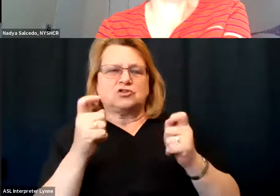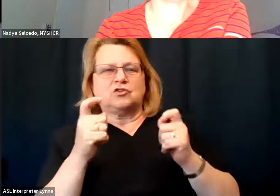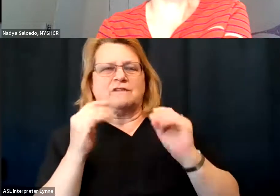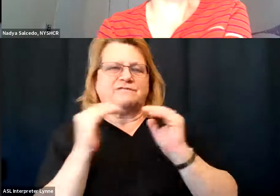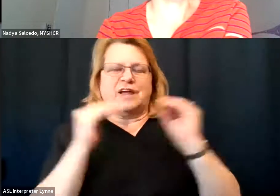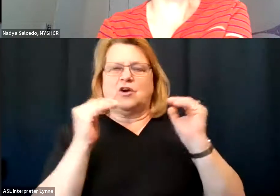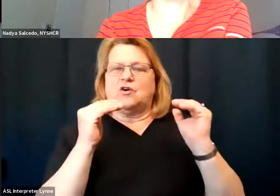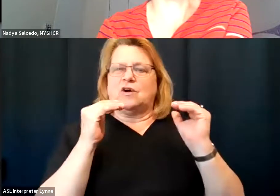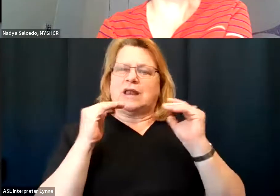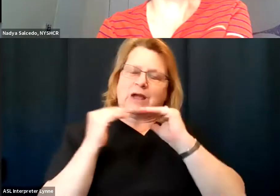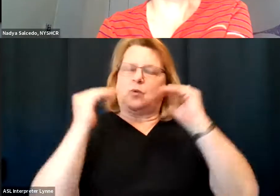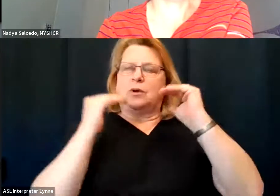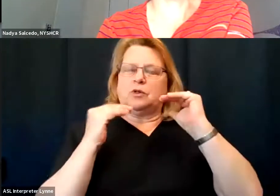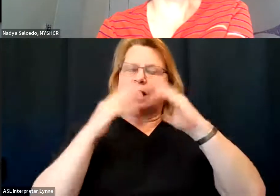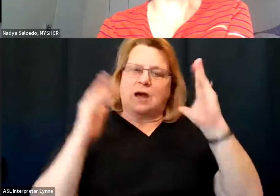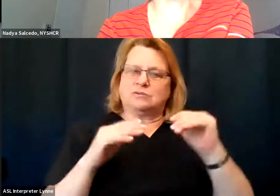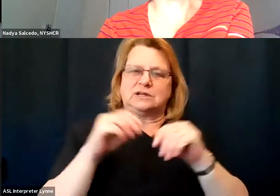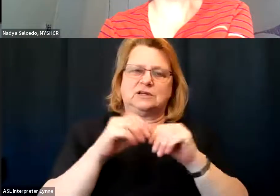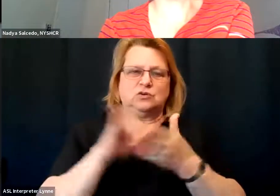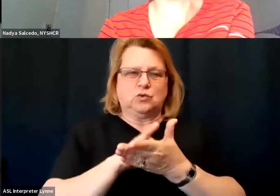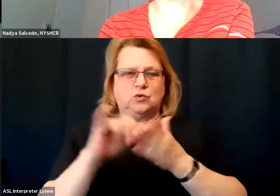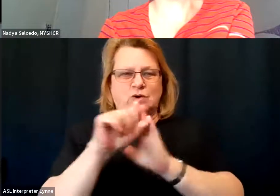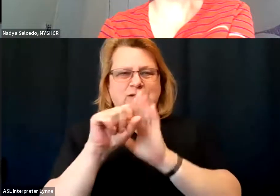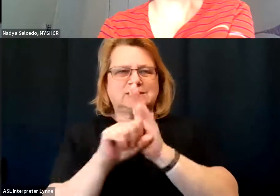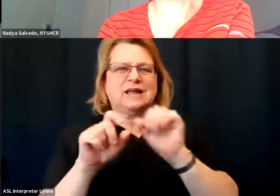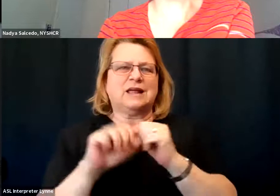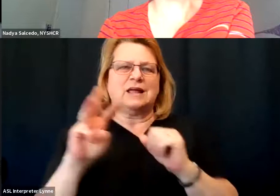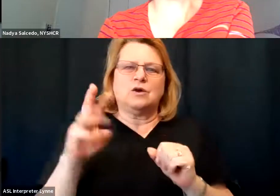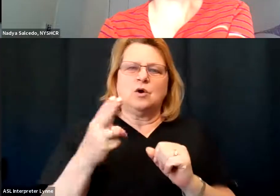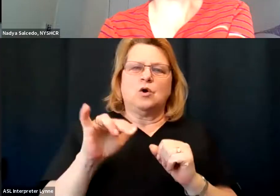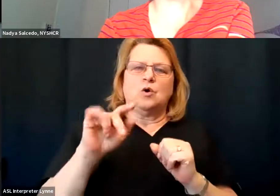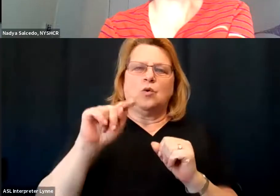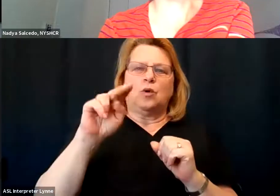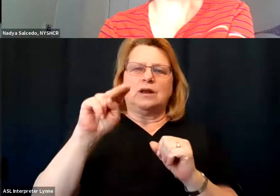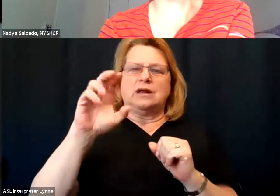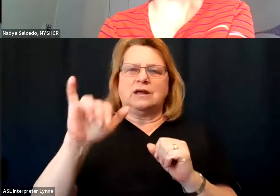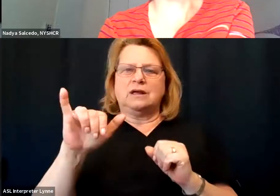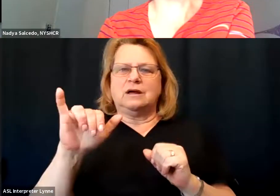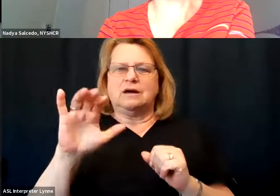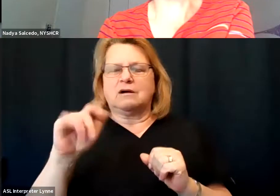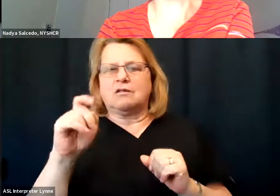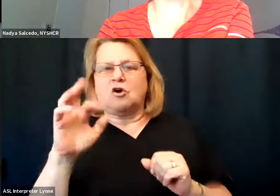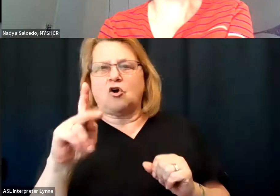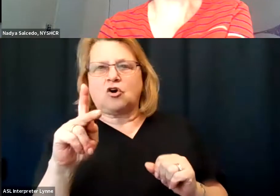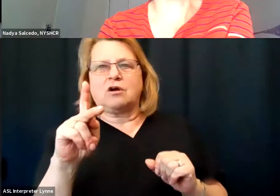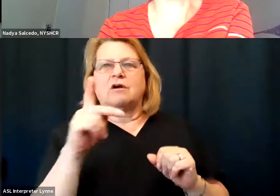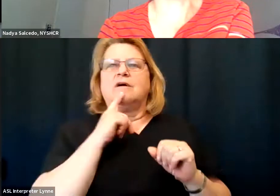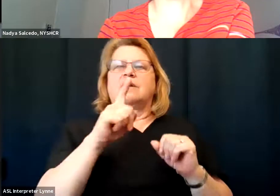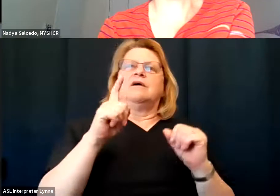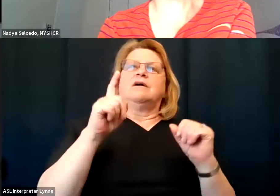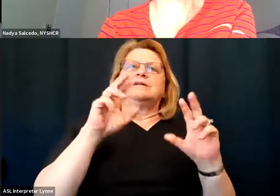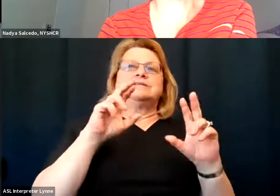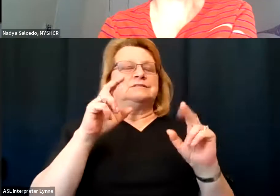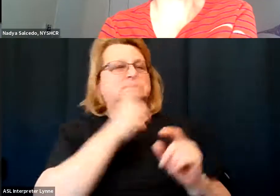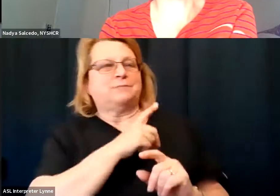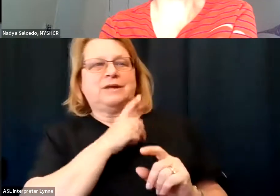State Homes and Community Renewal, as well as Whitney Clark, who is the Deputy Secretary of State for Business Development at the